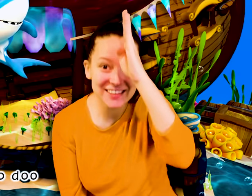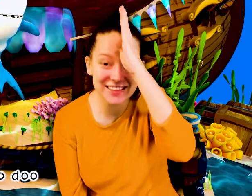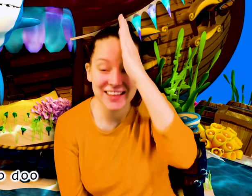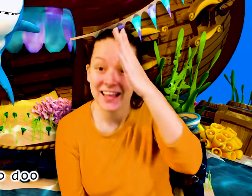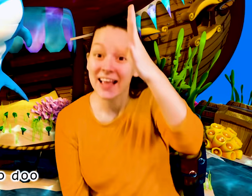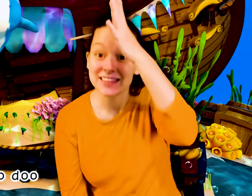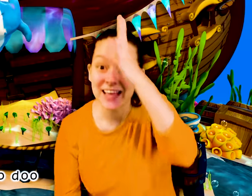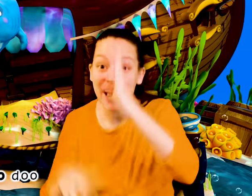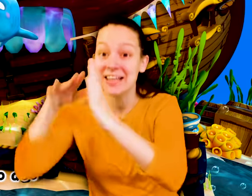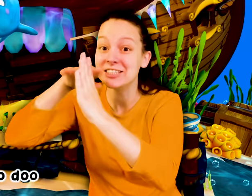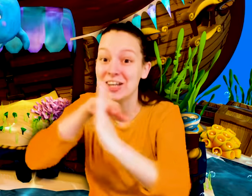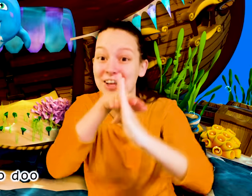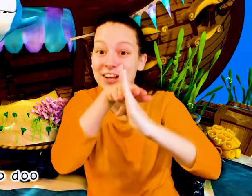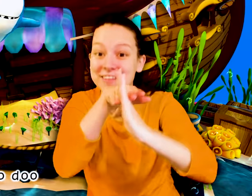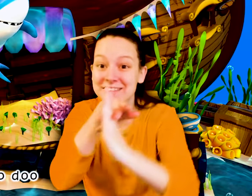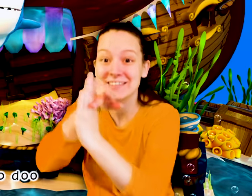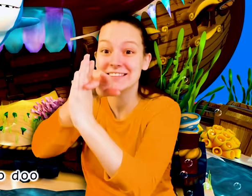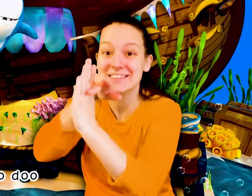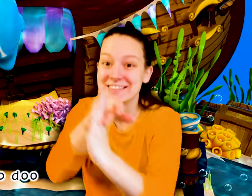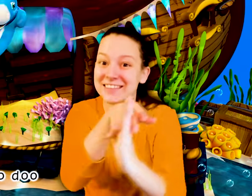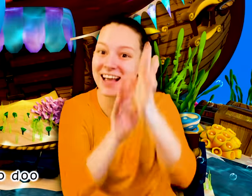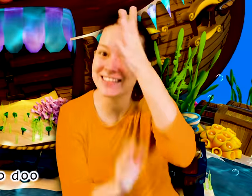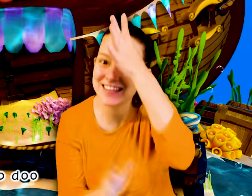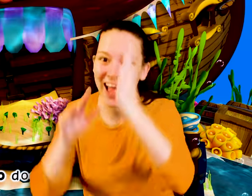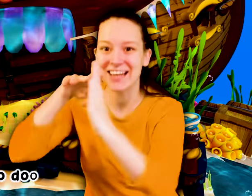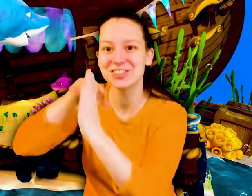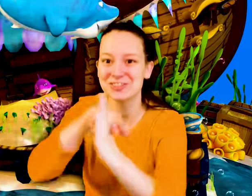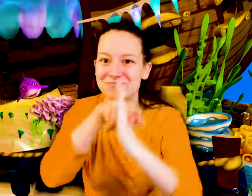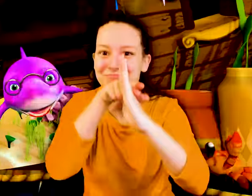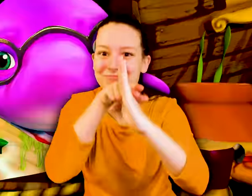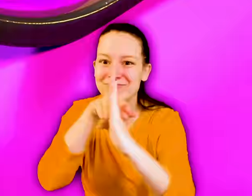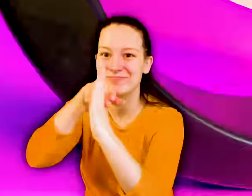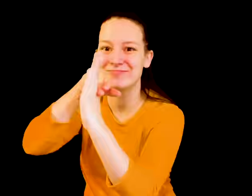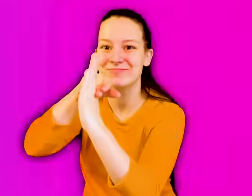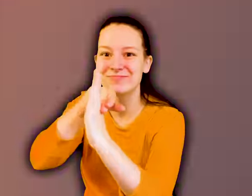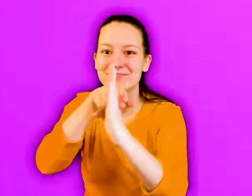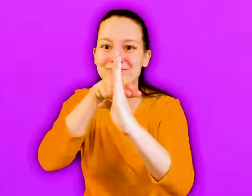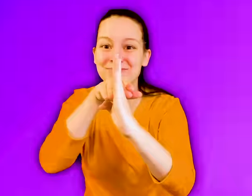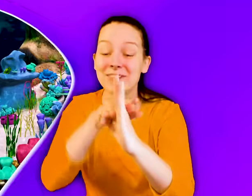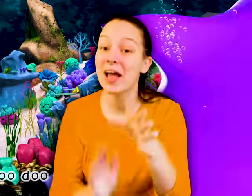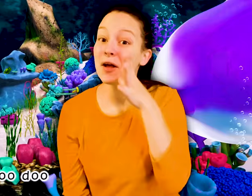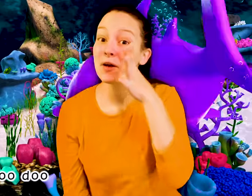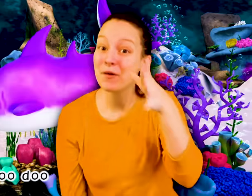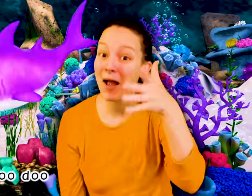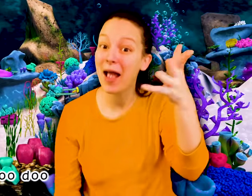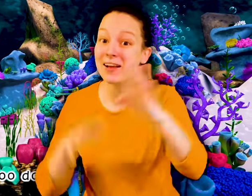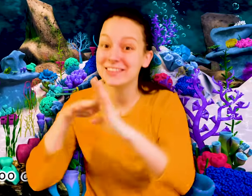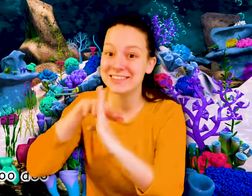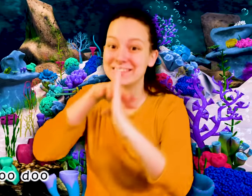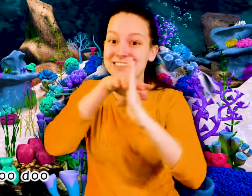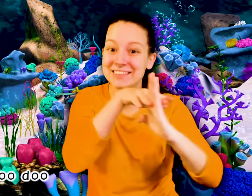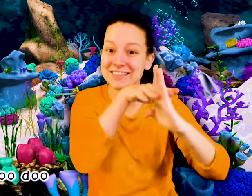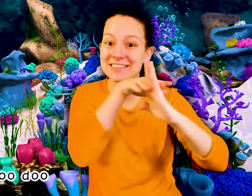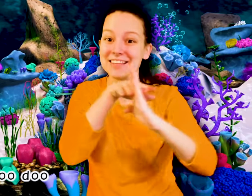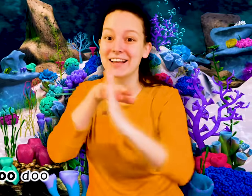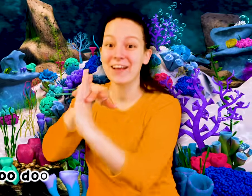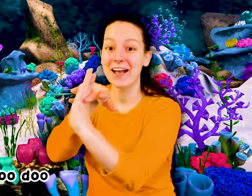shark, daddy shark, daddy shark. Grandma